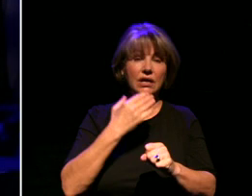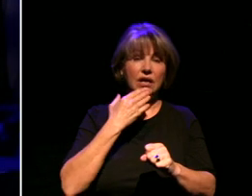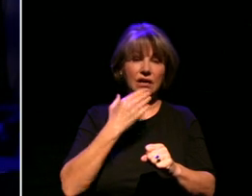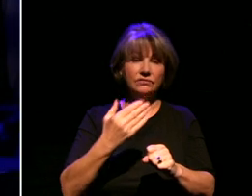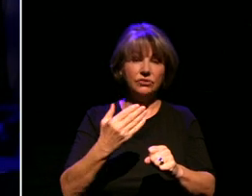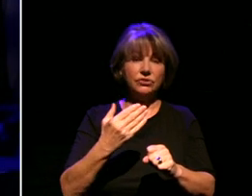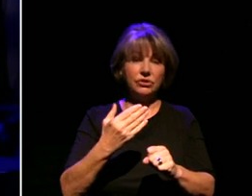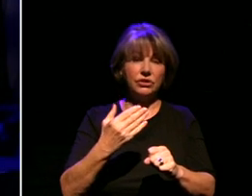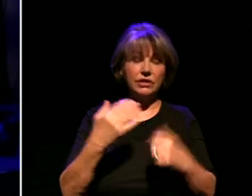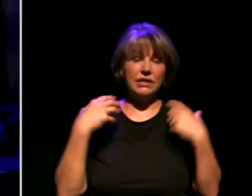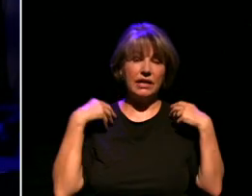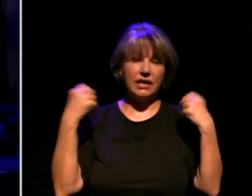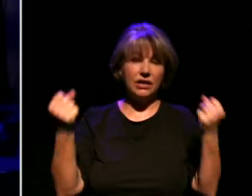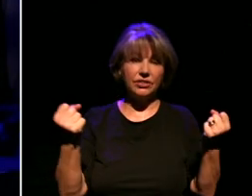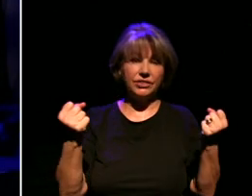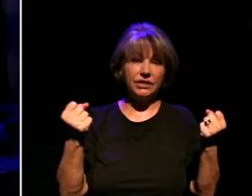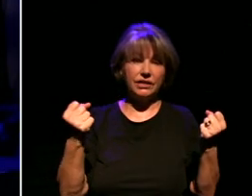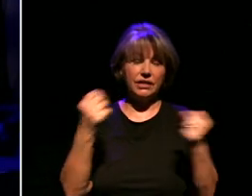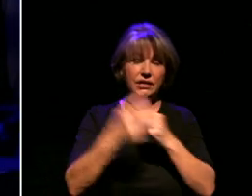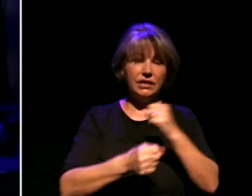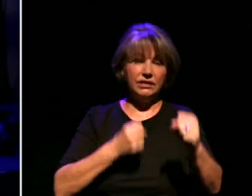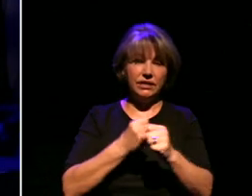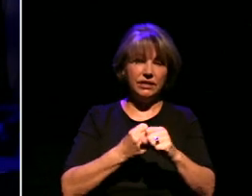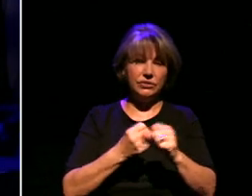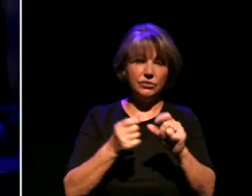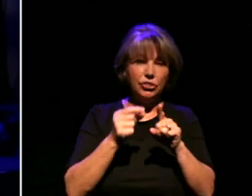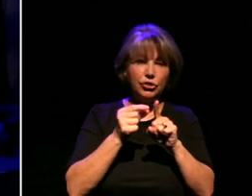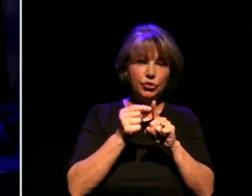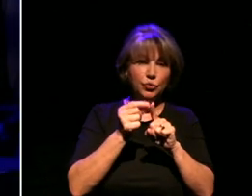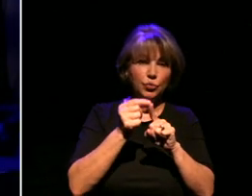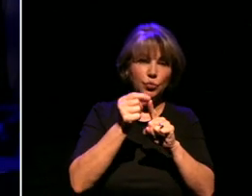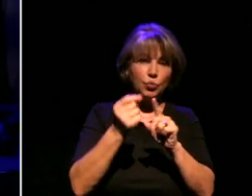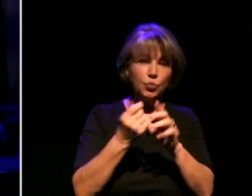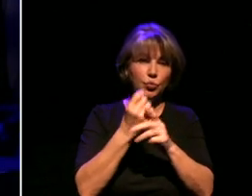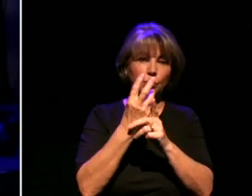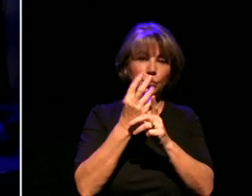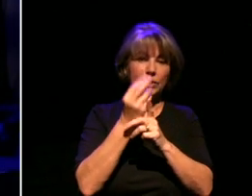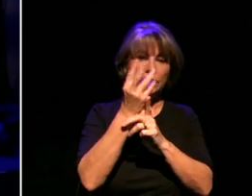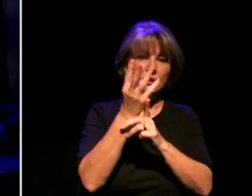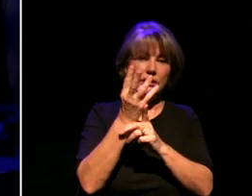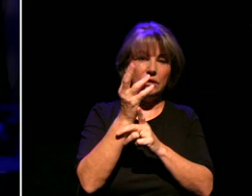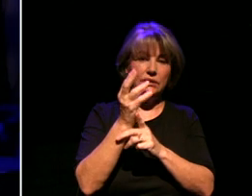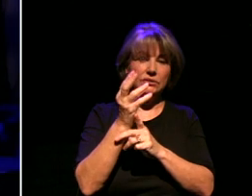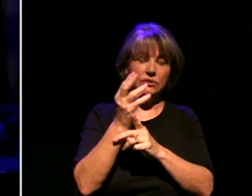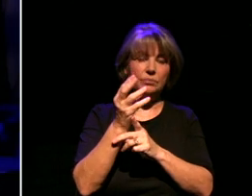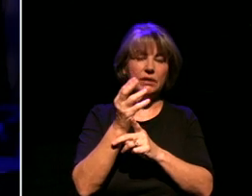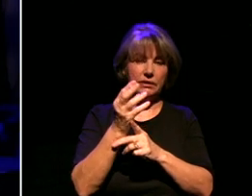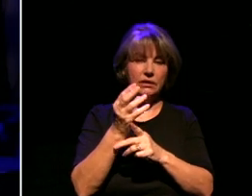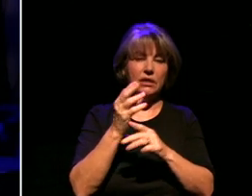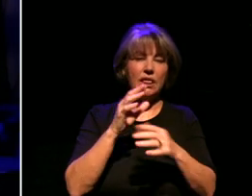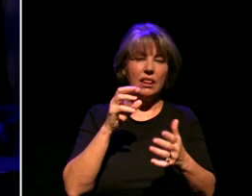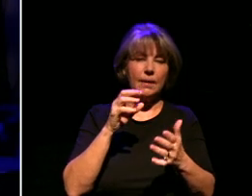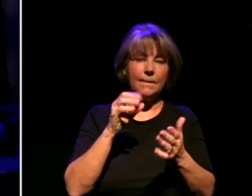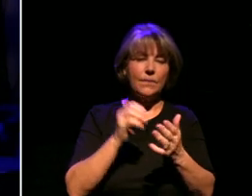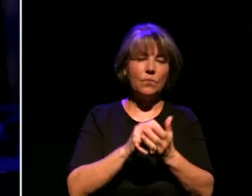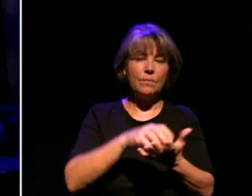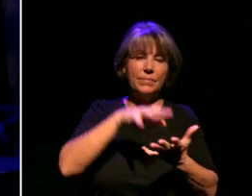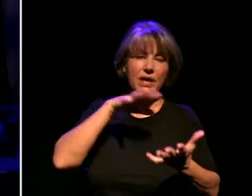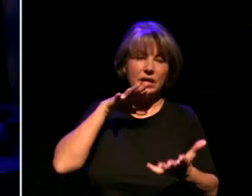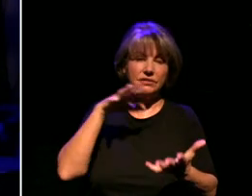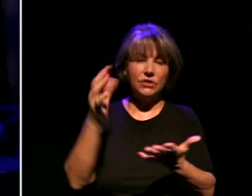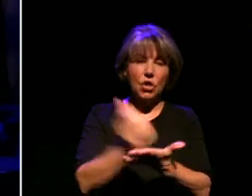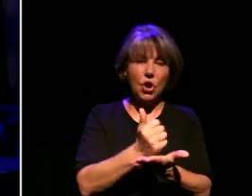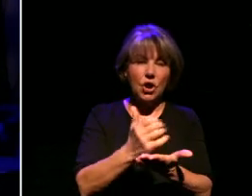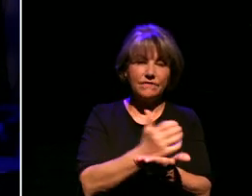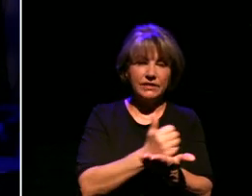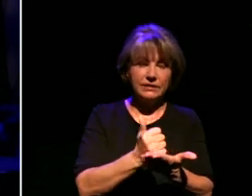wheat represent 7 years. And in the next 7 years, you're going to have prosperity. There's going to be bountiful harvests,